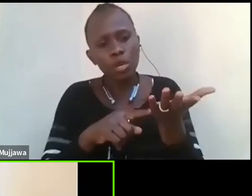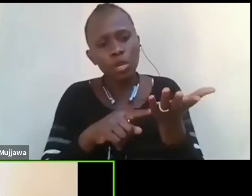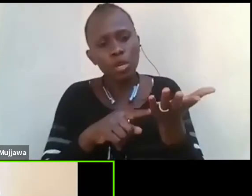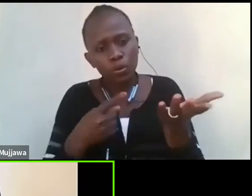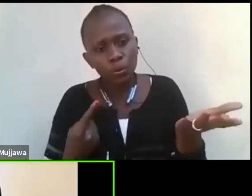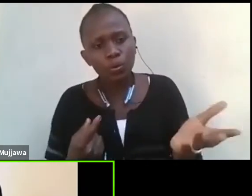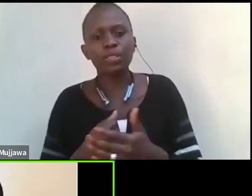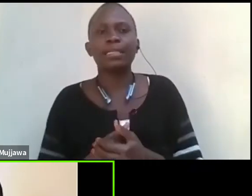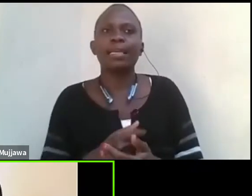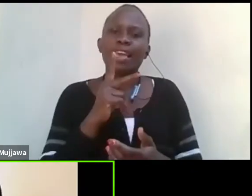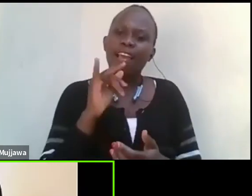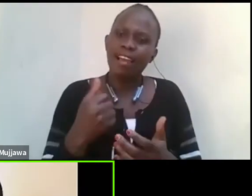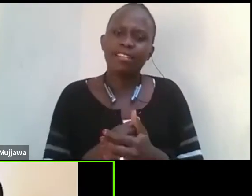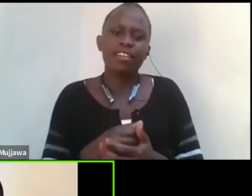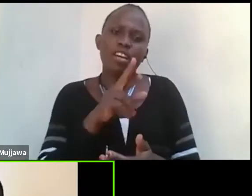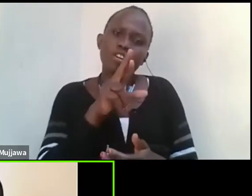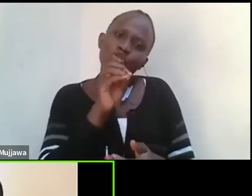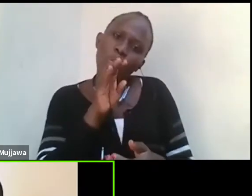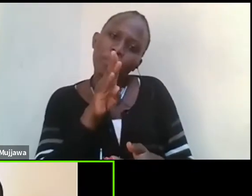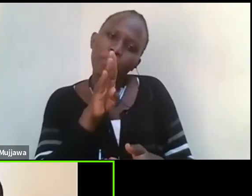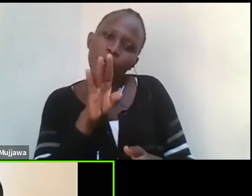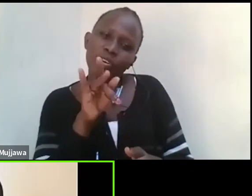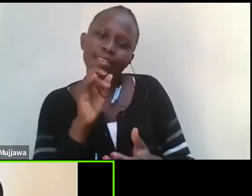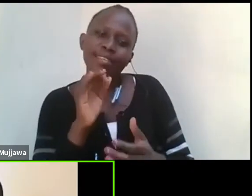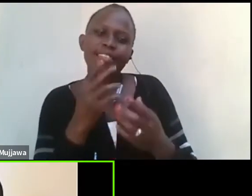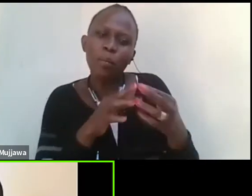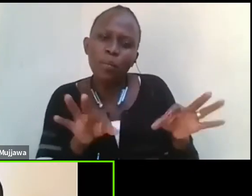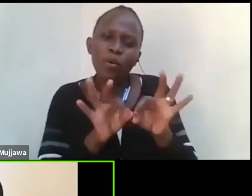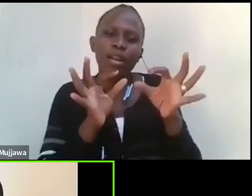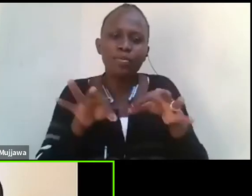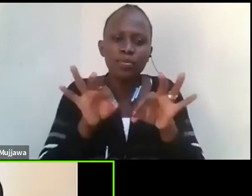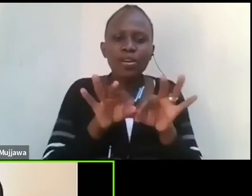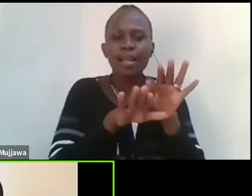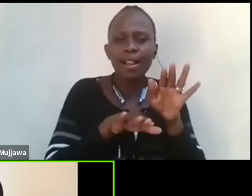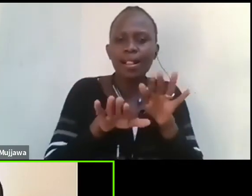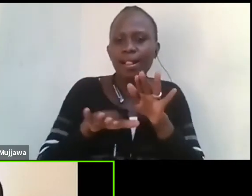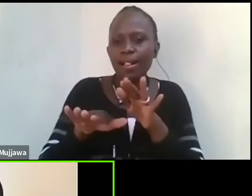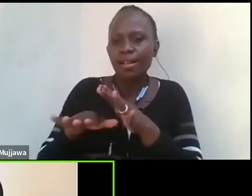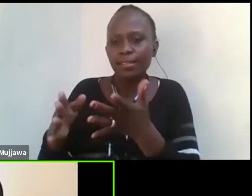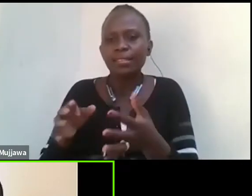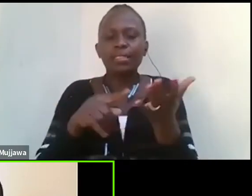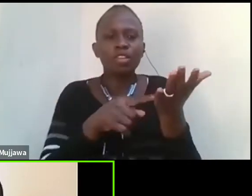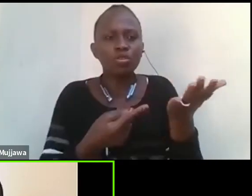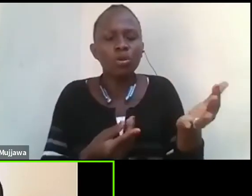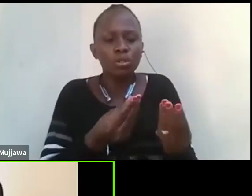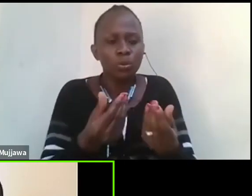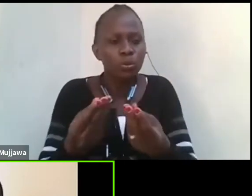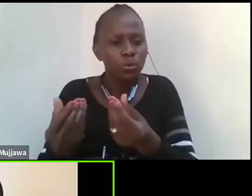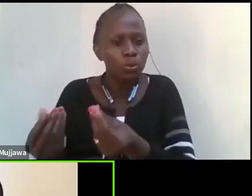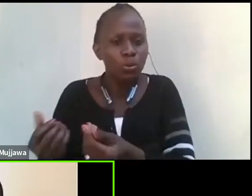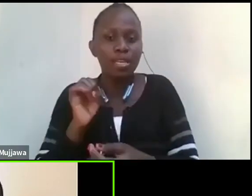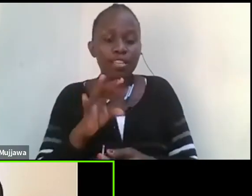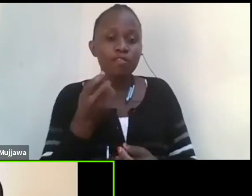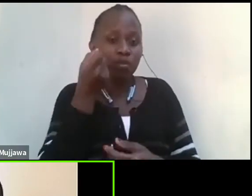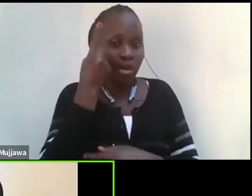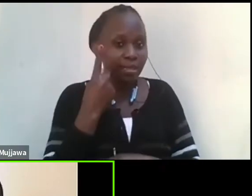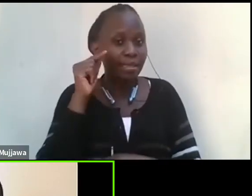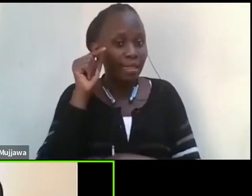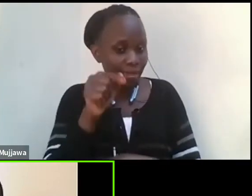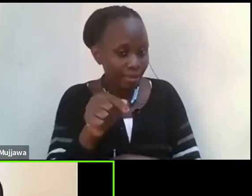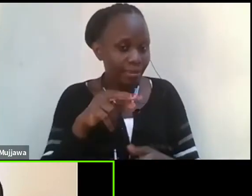robotics are key elements that are coming up. Deep learning technologies. If we understand this, then you